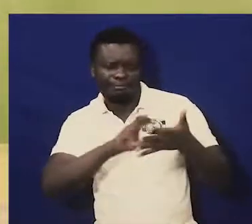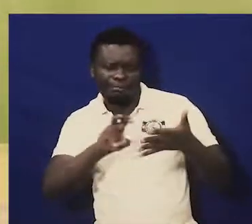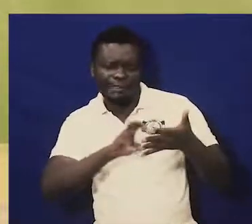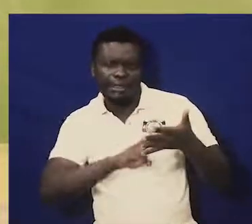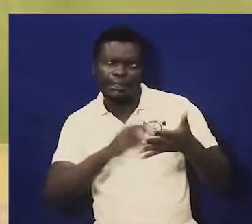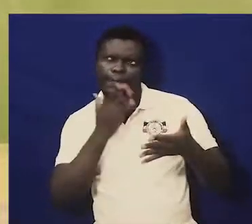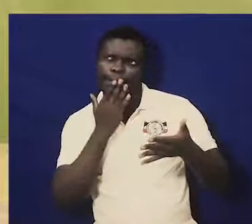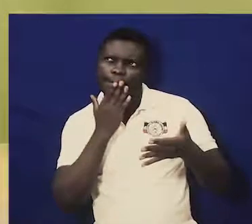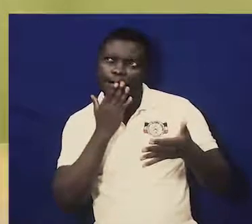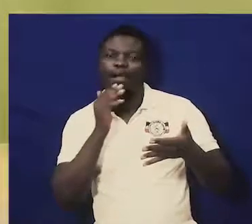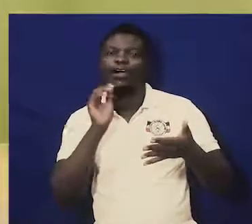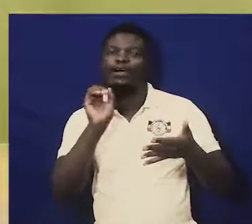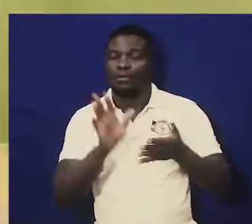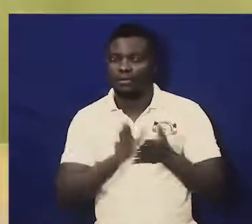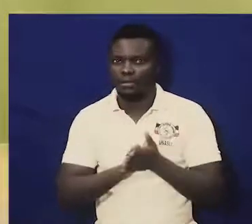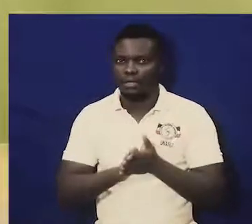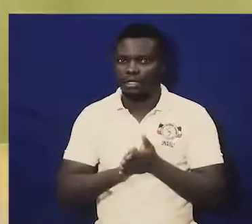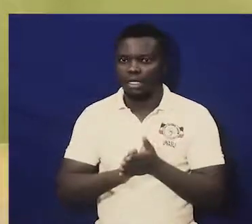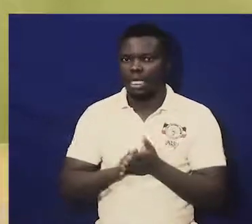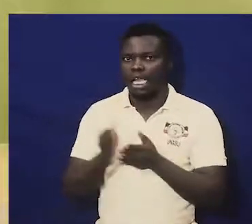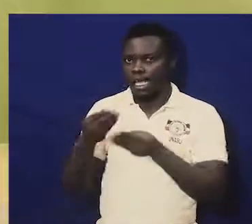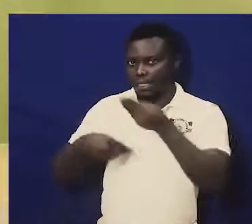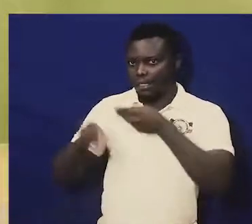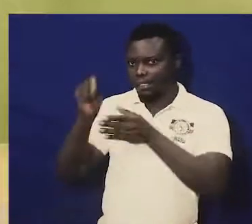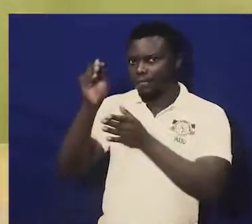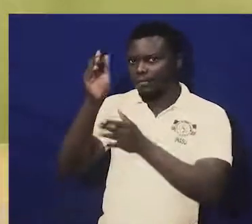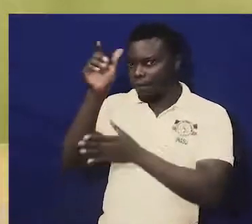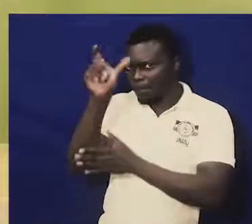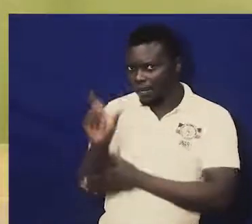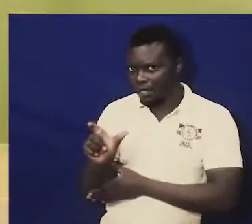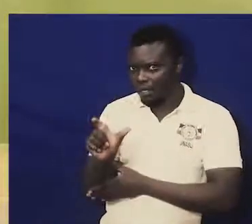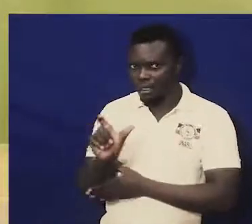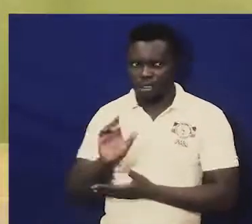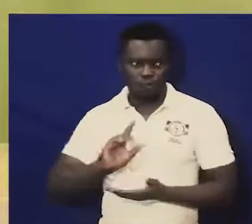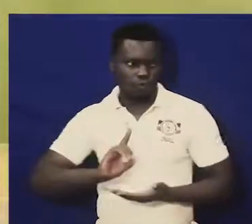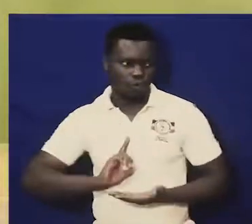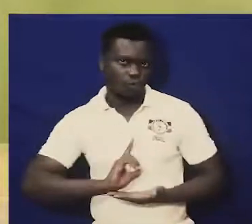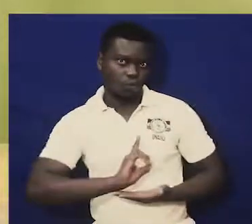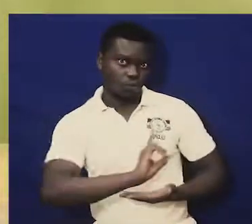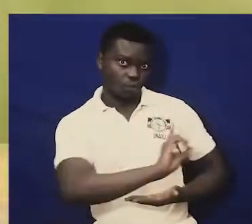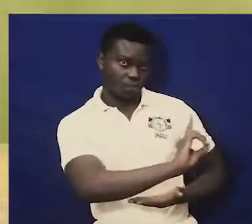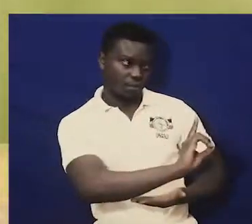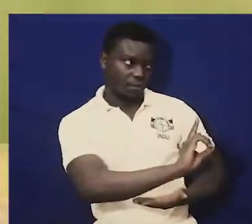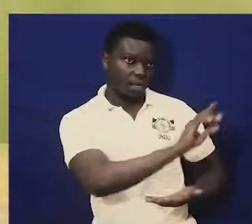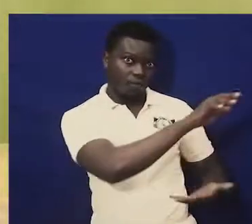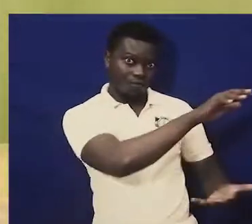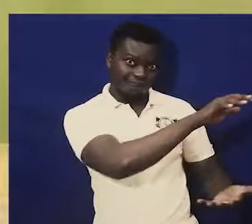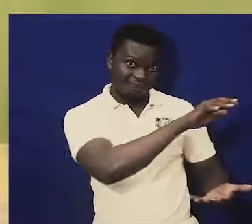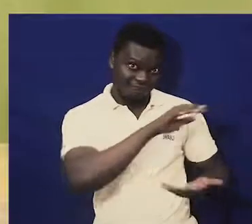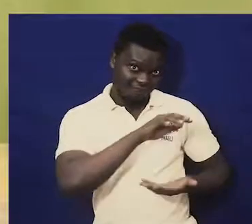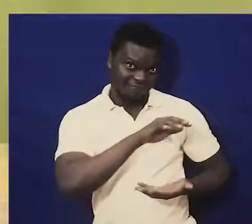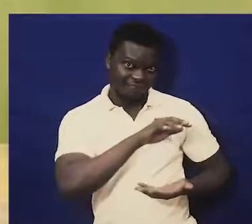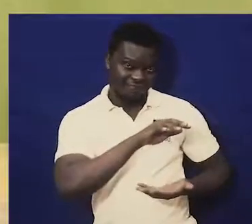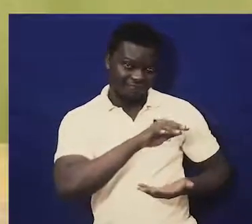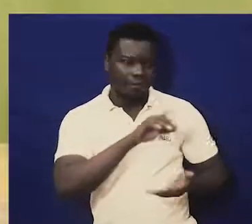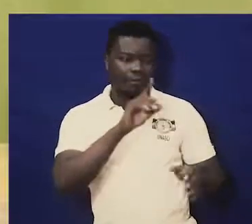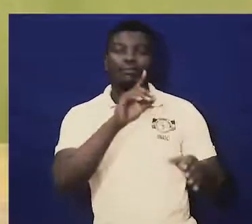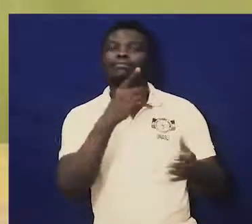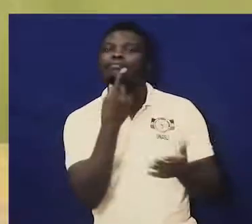A shopkeeper bought from a wholesale shop at